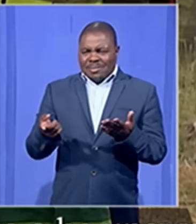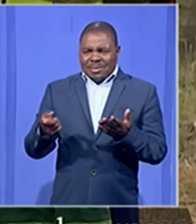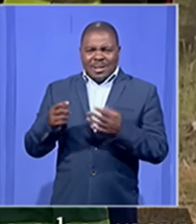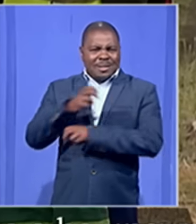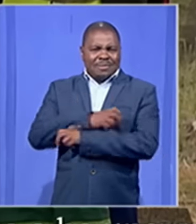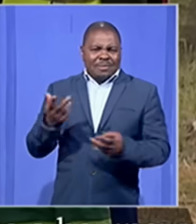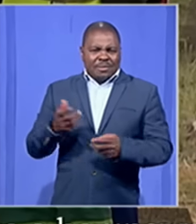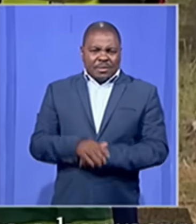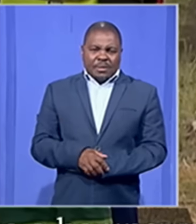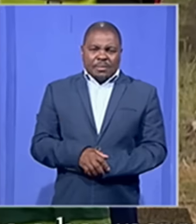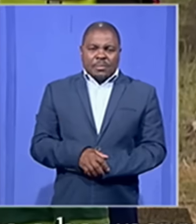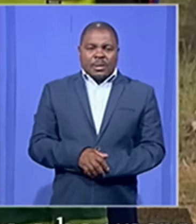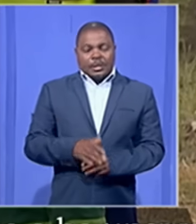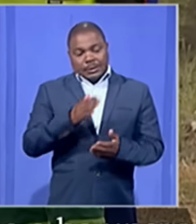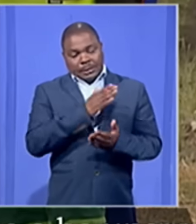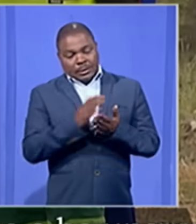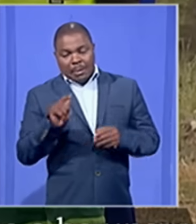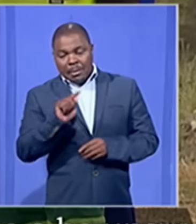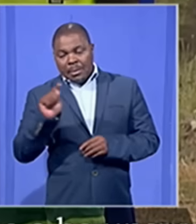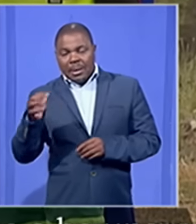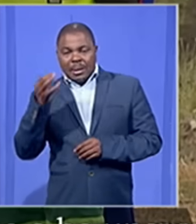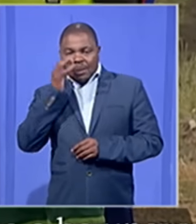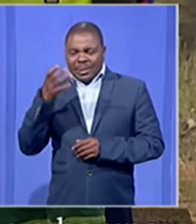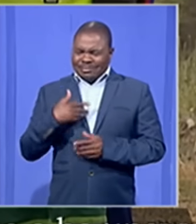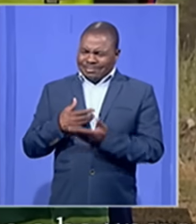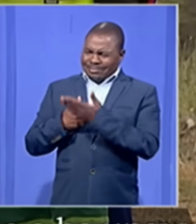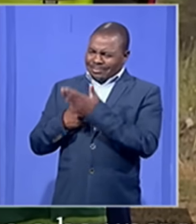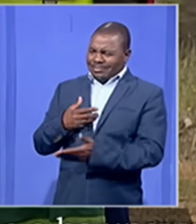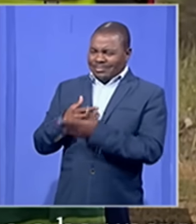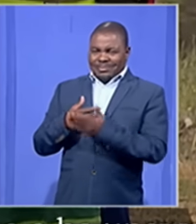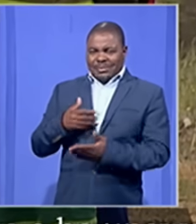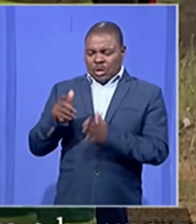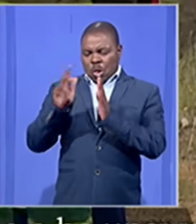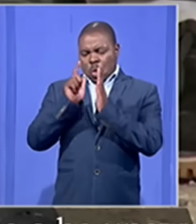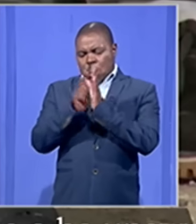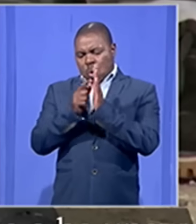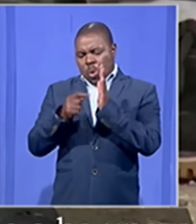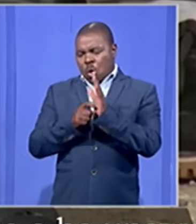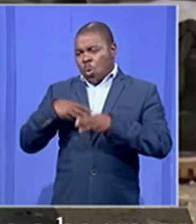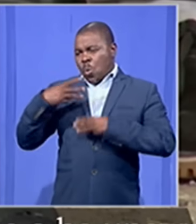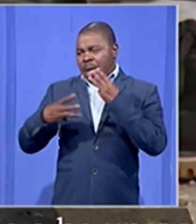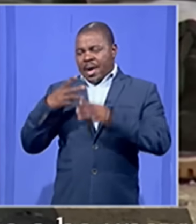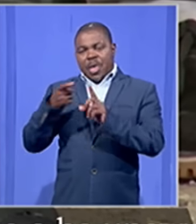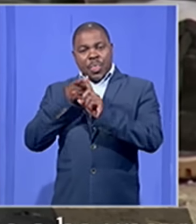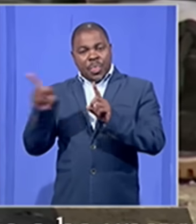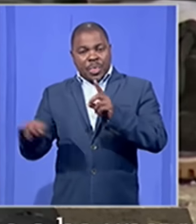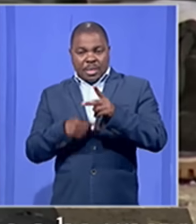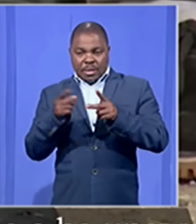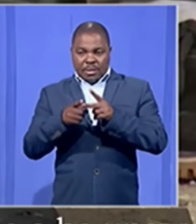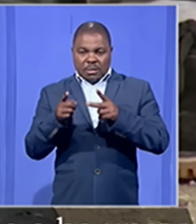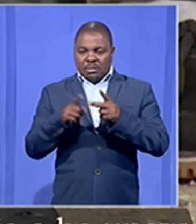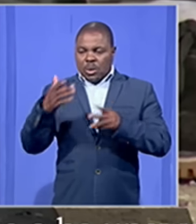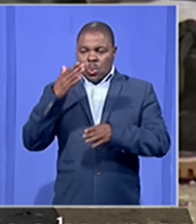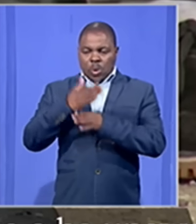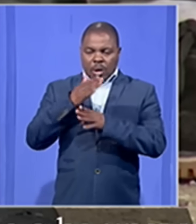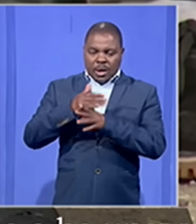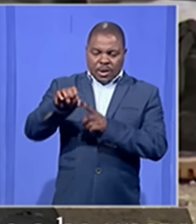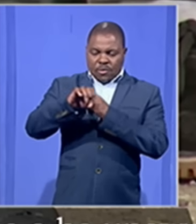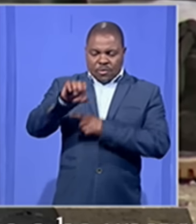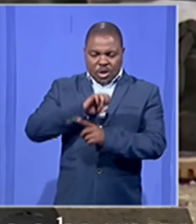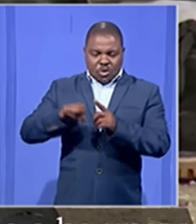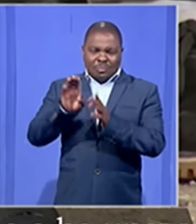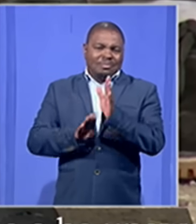this? Badiri bangwe ba re ba kgwiwa marapo ke go retelelwa ga setlamo go inyalana le melawana ya badiri le go netefatsa fa ba direla mo maemong a wa siameng. Mara